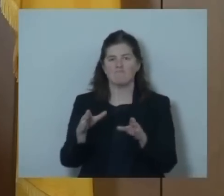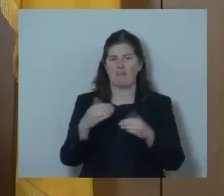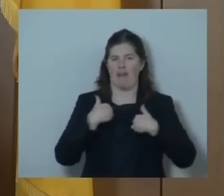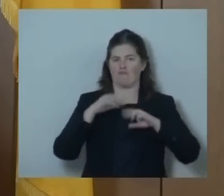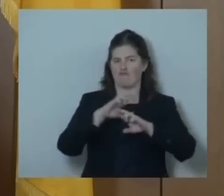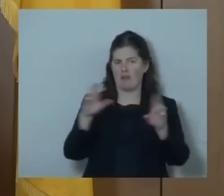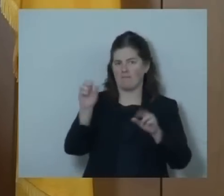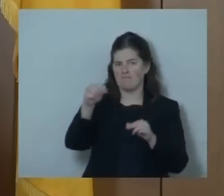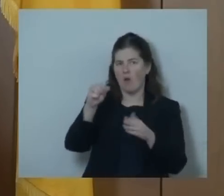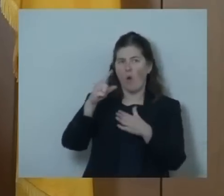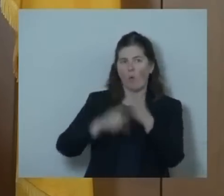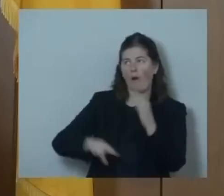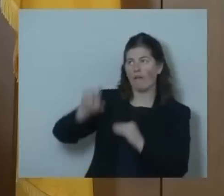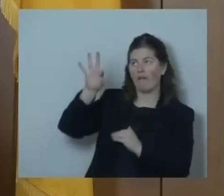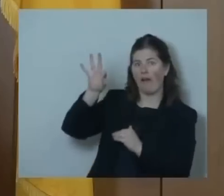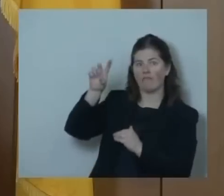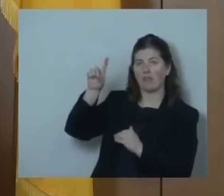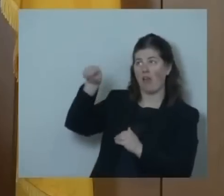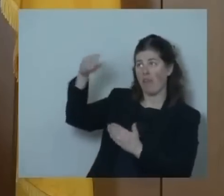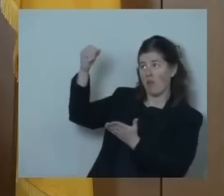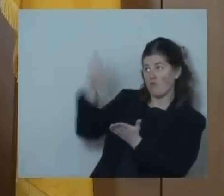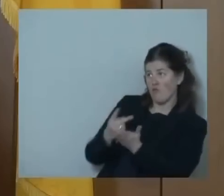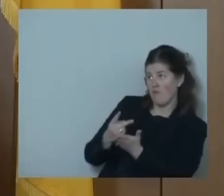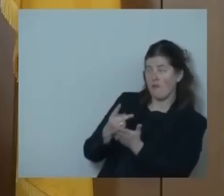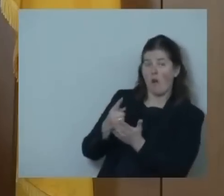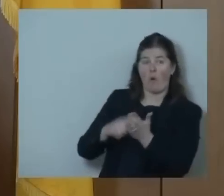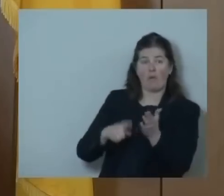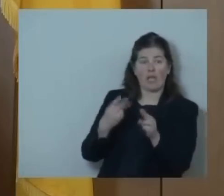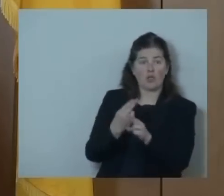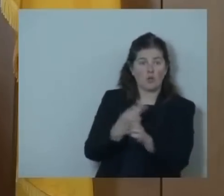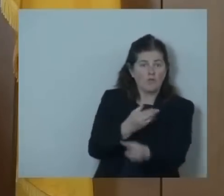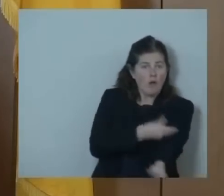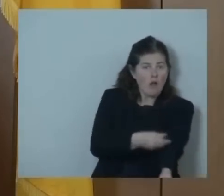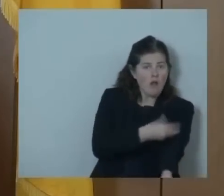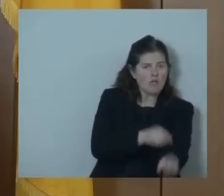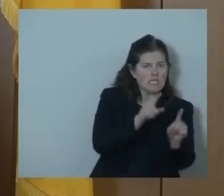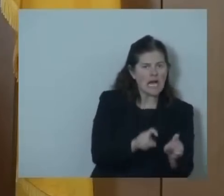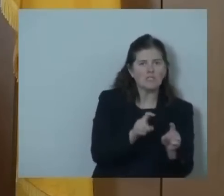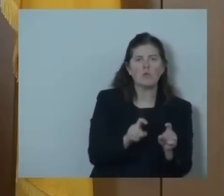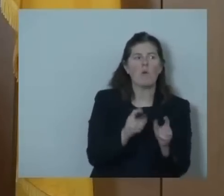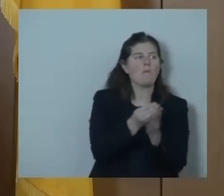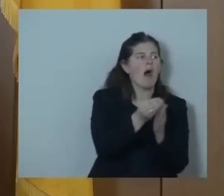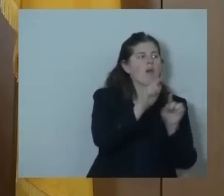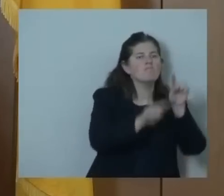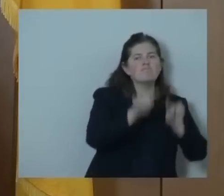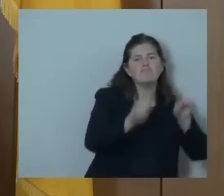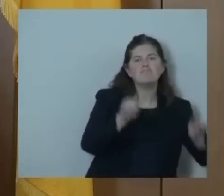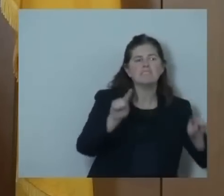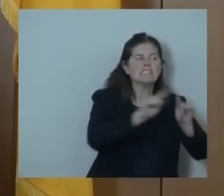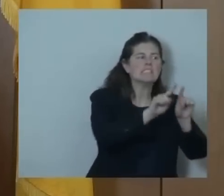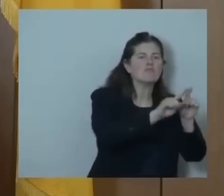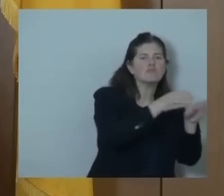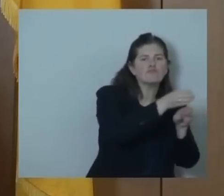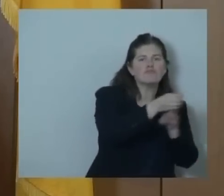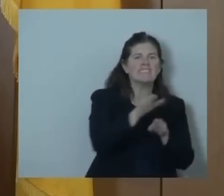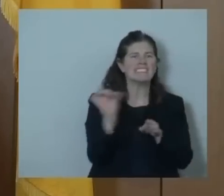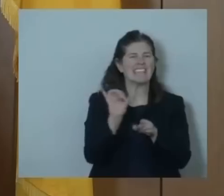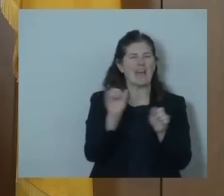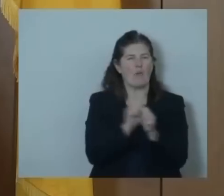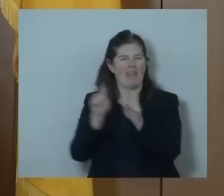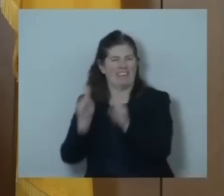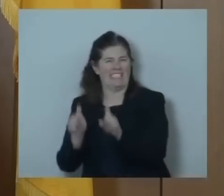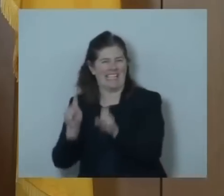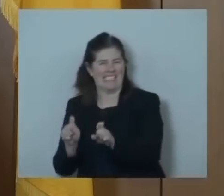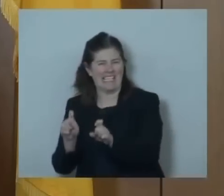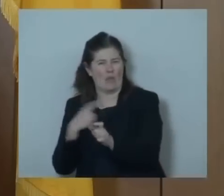what FDA-approved serology tests we need to buy. We're going to diversify, like we have in the testing kits that